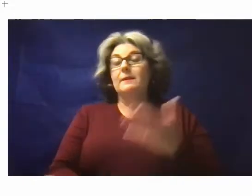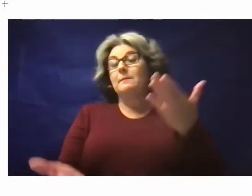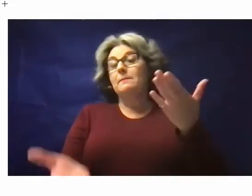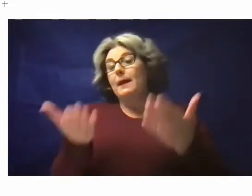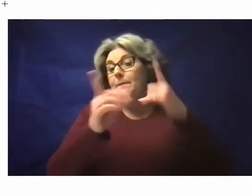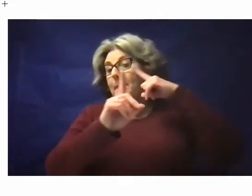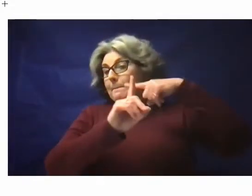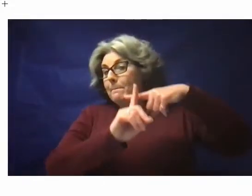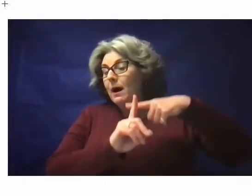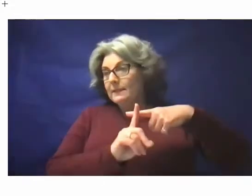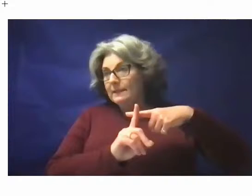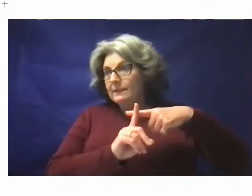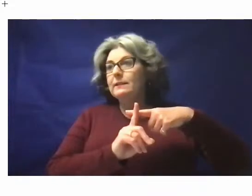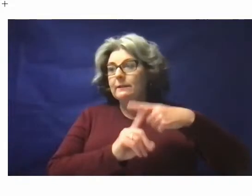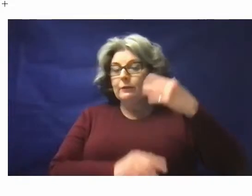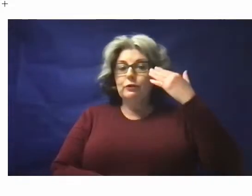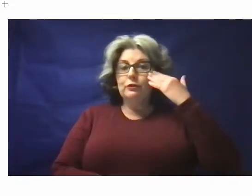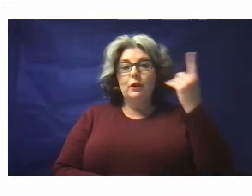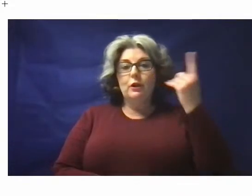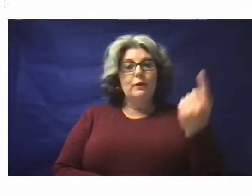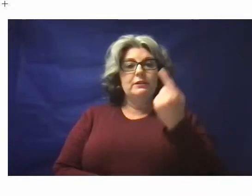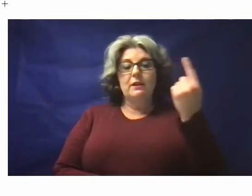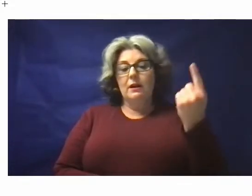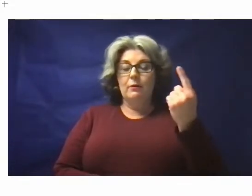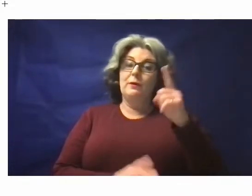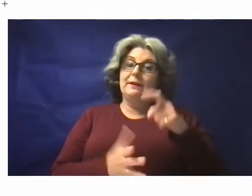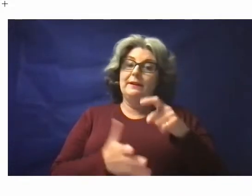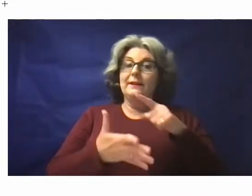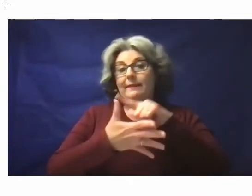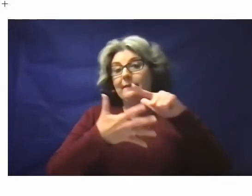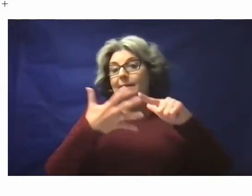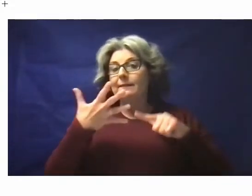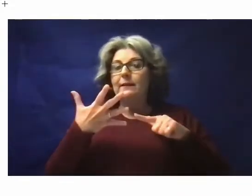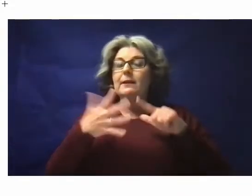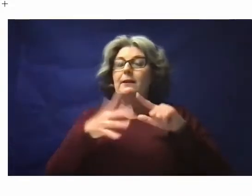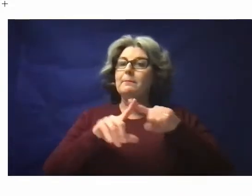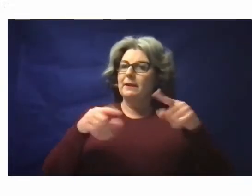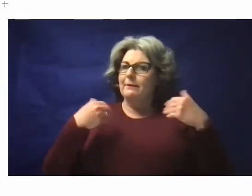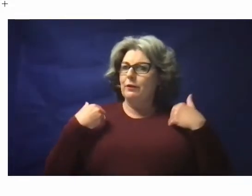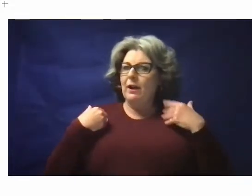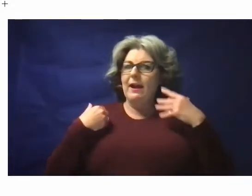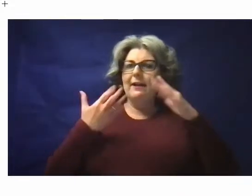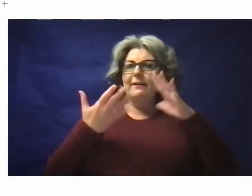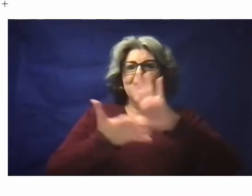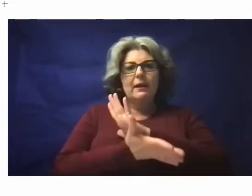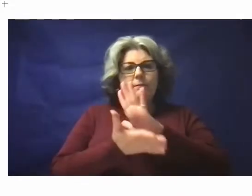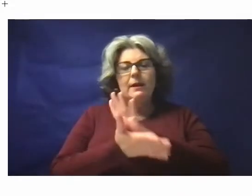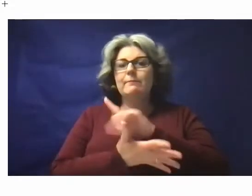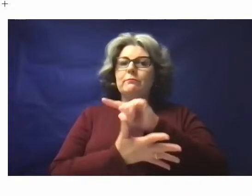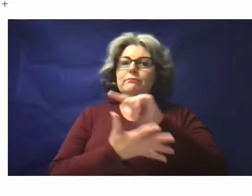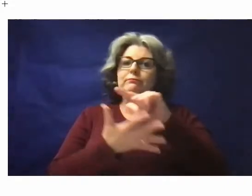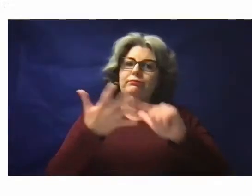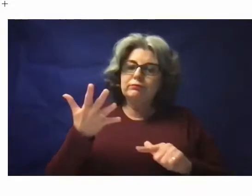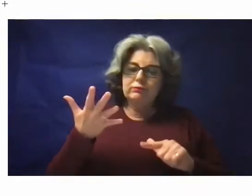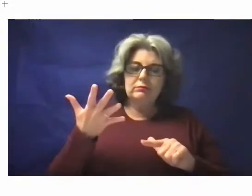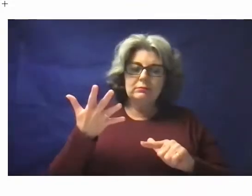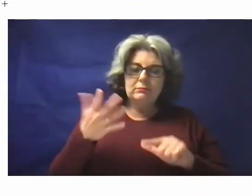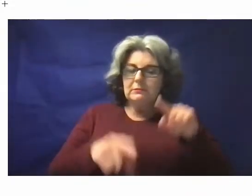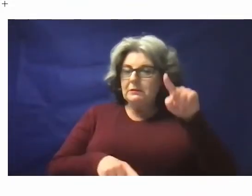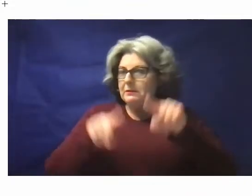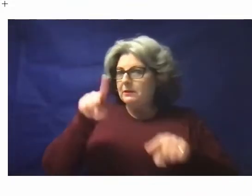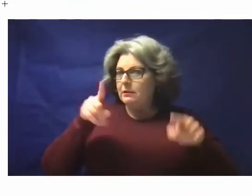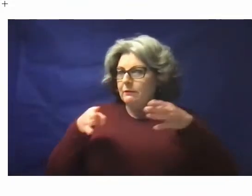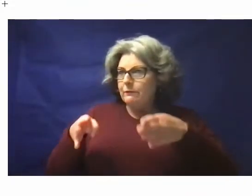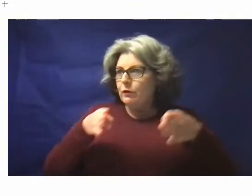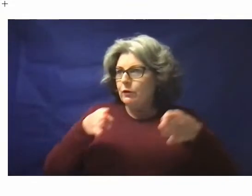to know that it's not just A, B, and C that we need, but if you've got that documentation already there in a variety of formats, we